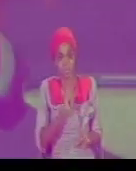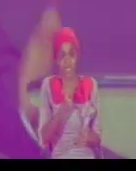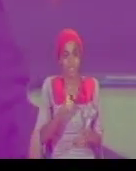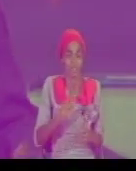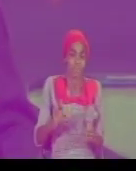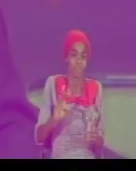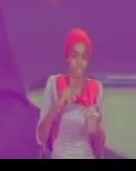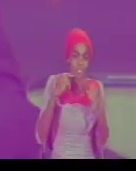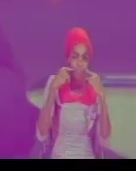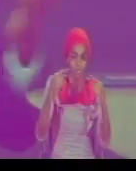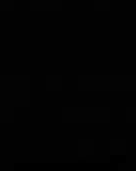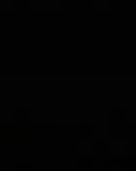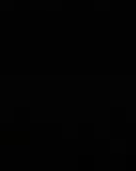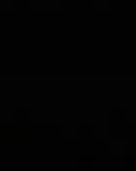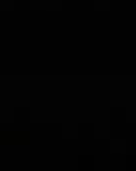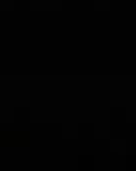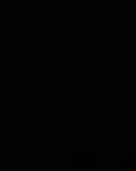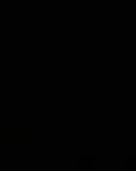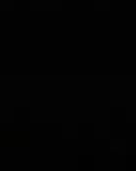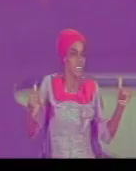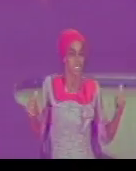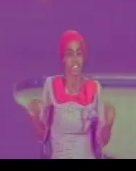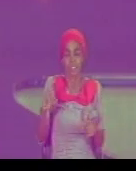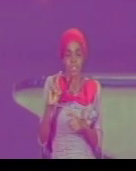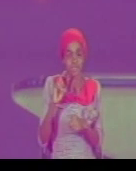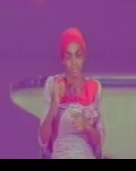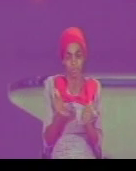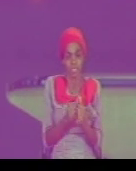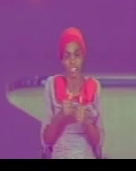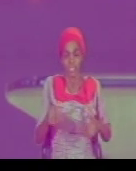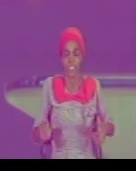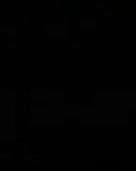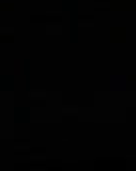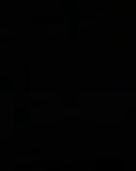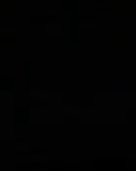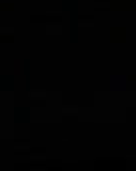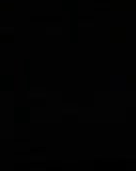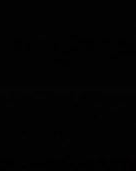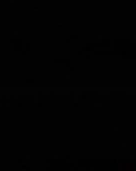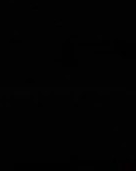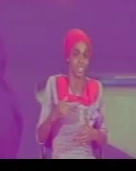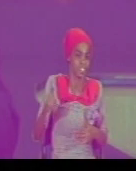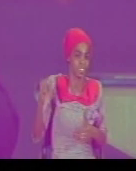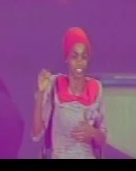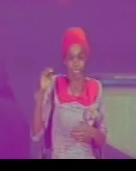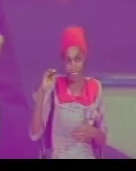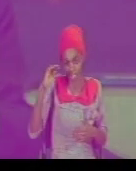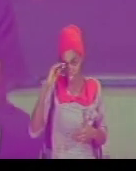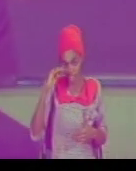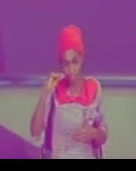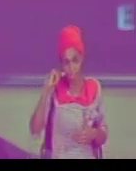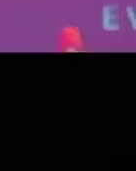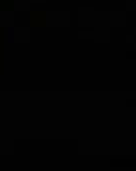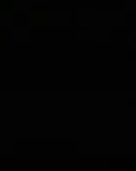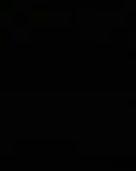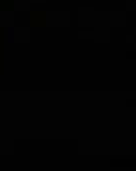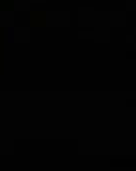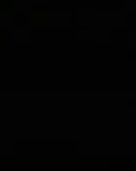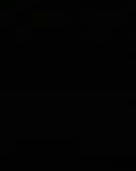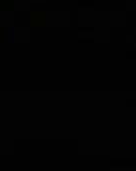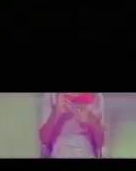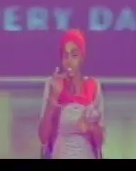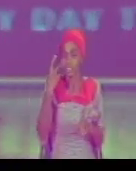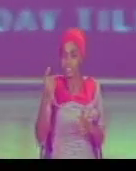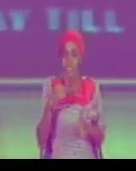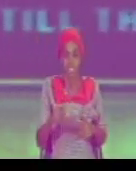the teenagers and the young people, see the kind of life in those places, the immorality there, the